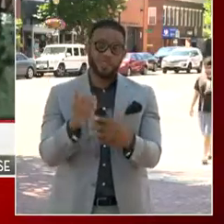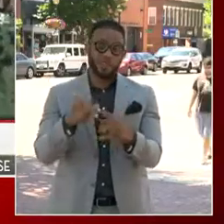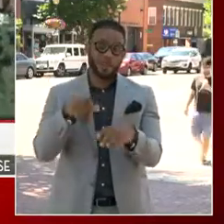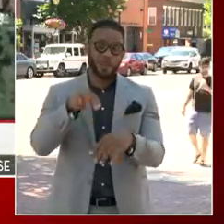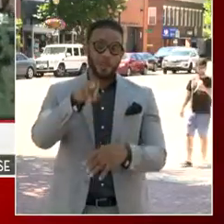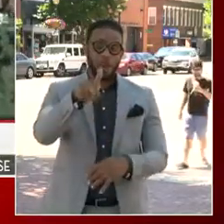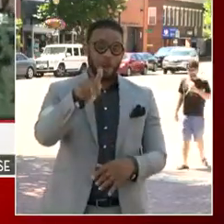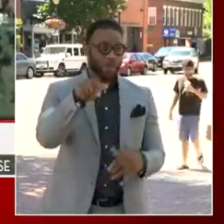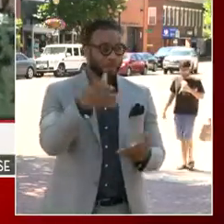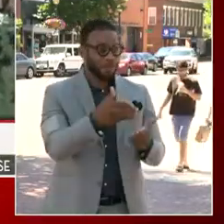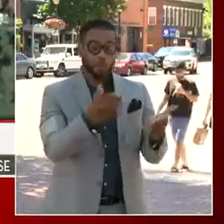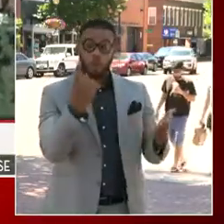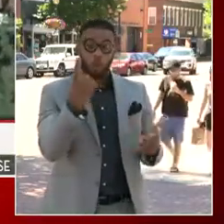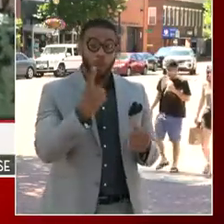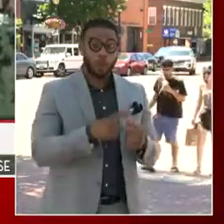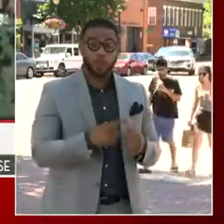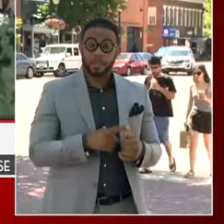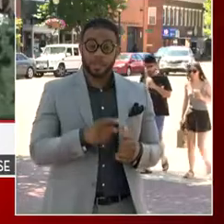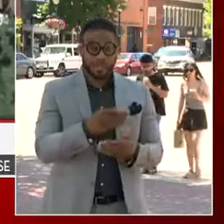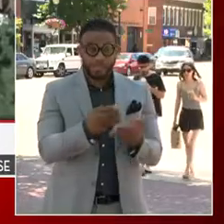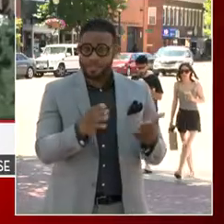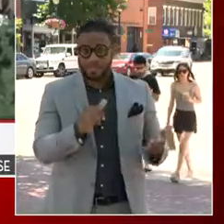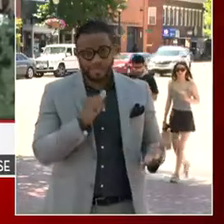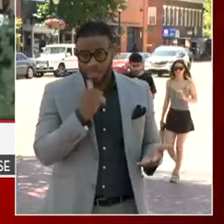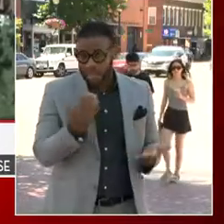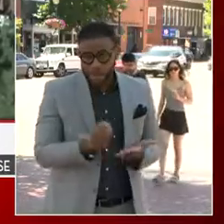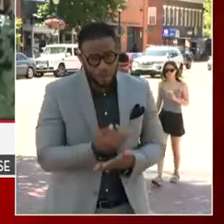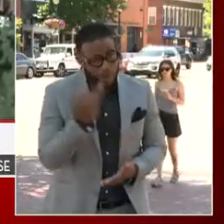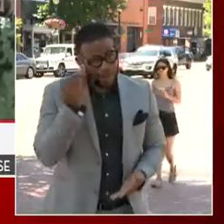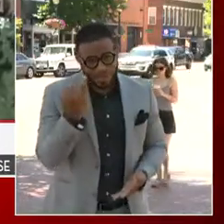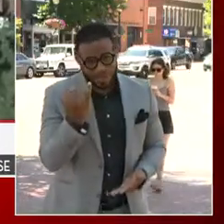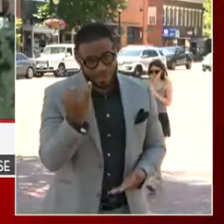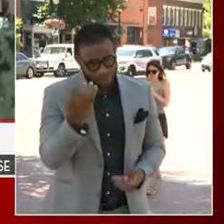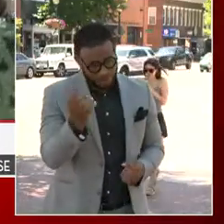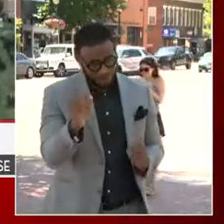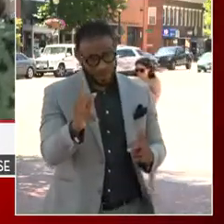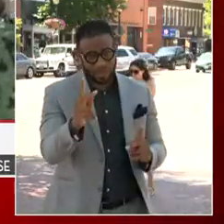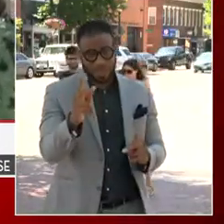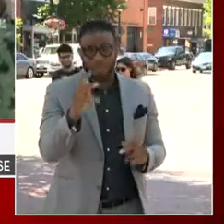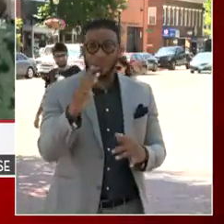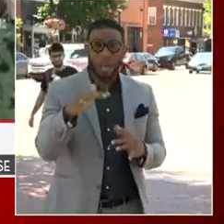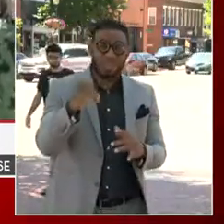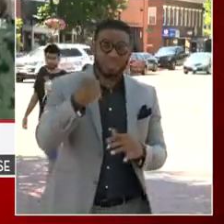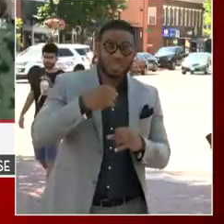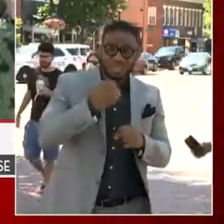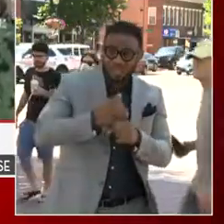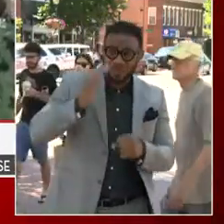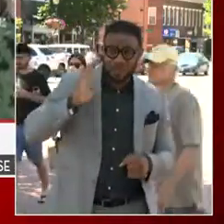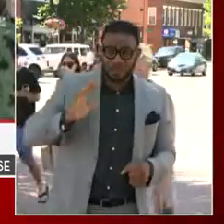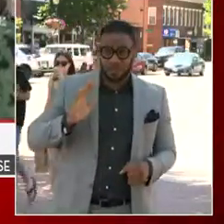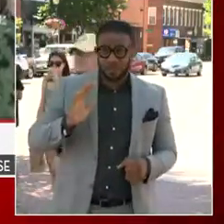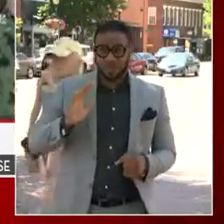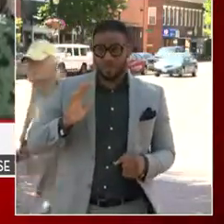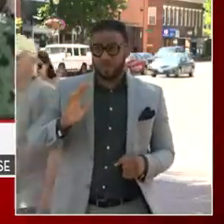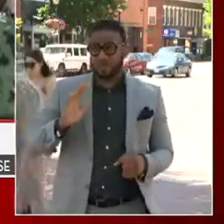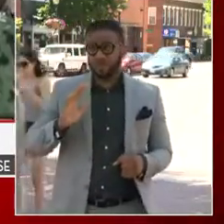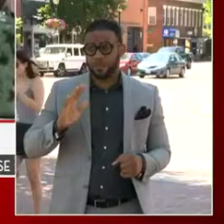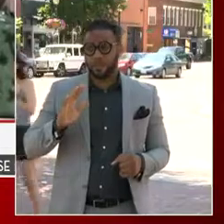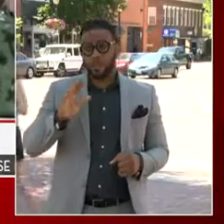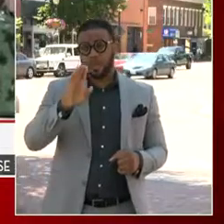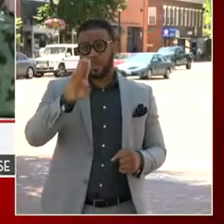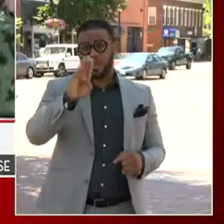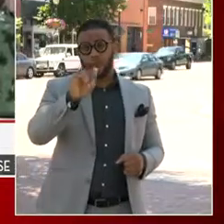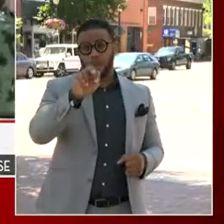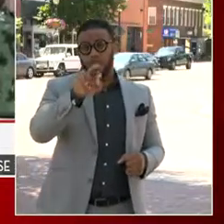park. One is, this is not a new idea. A decade ago, Barracks Row